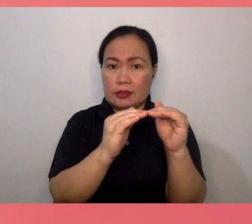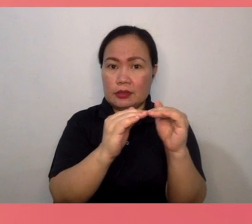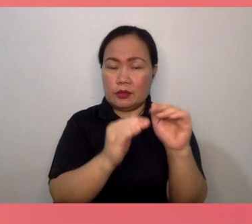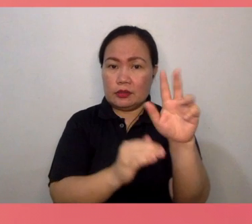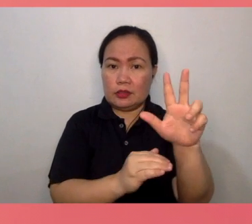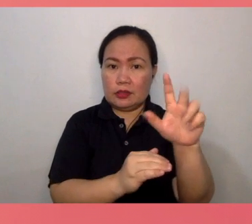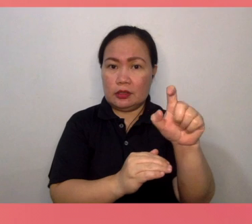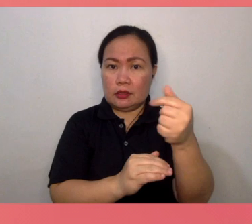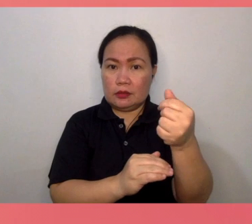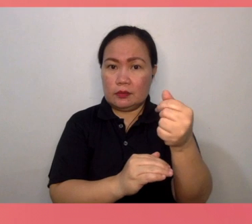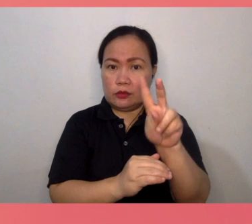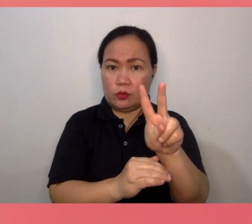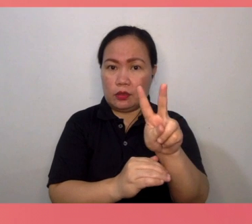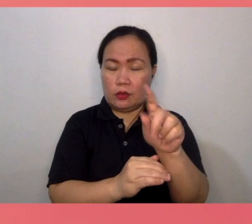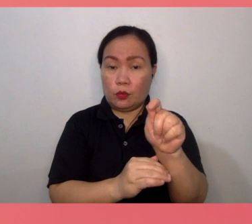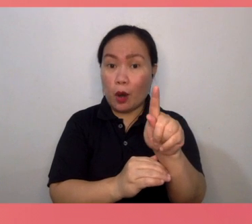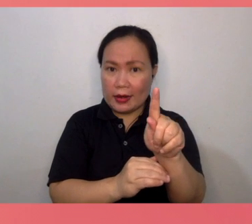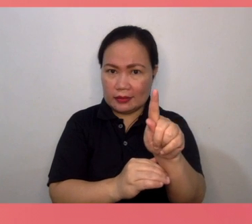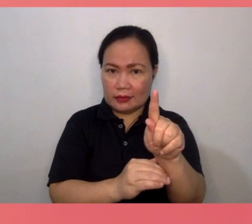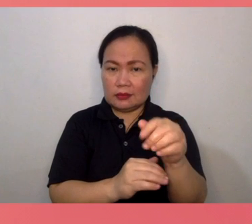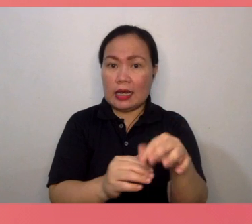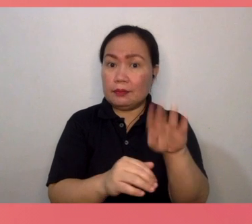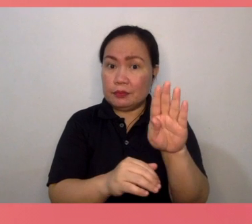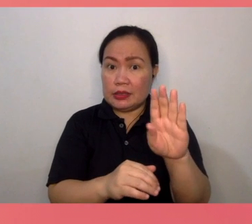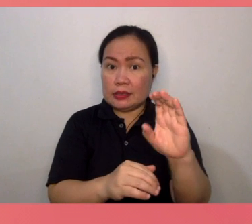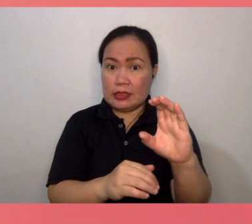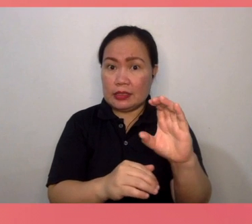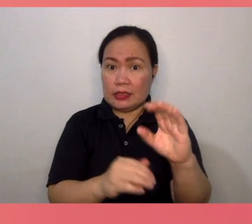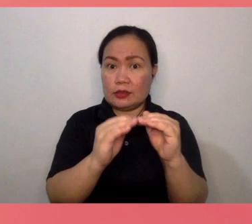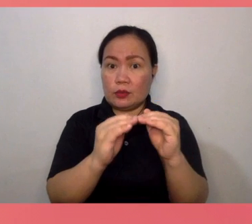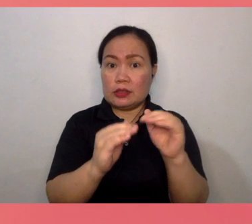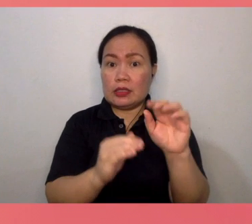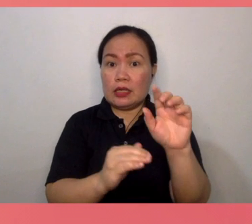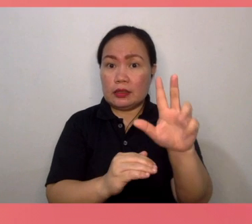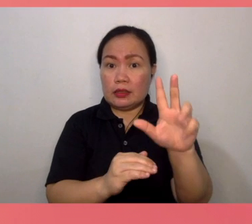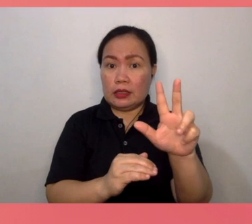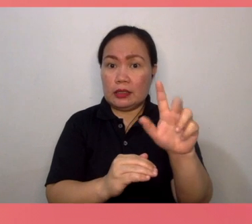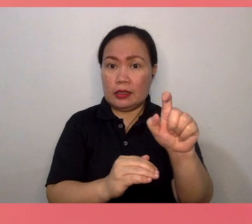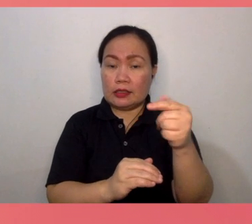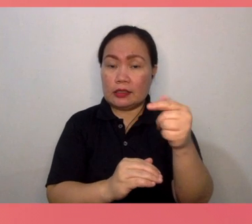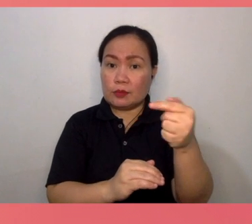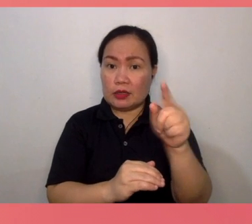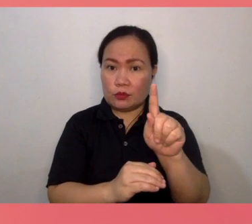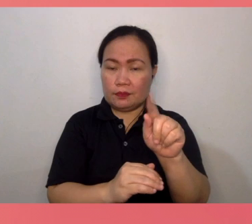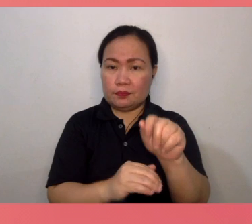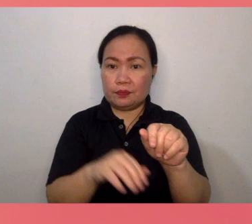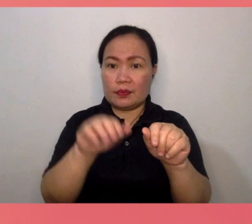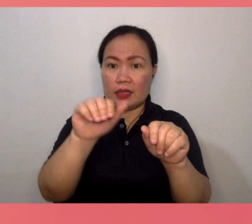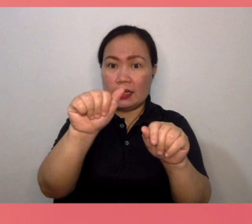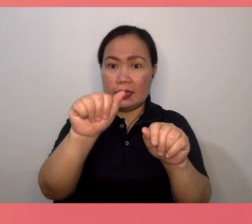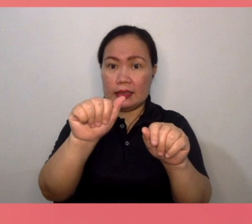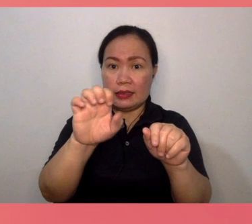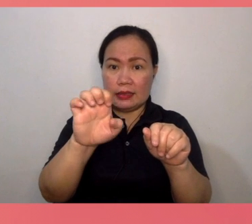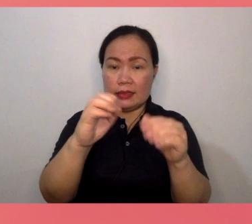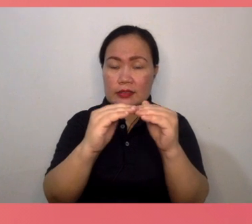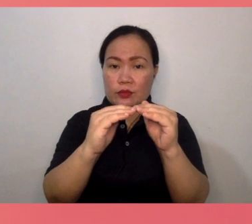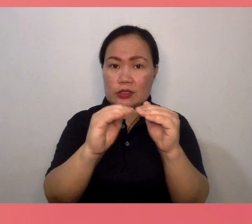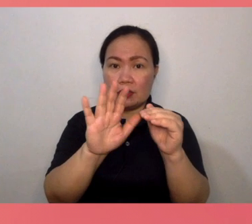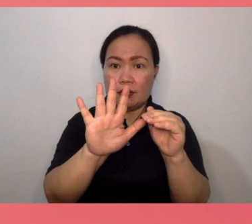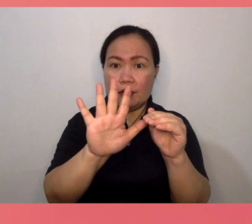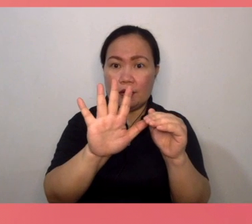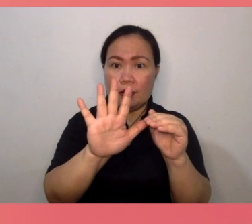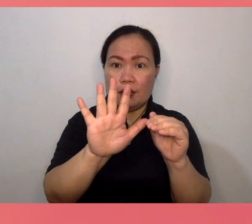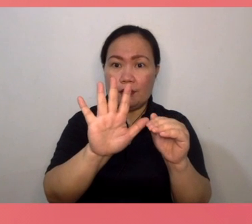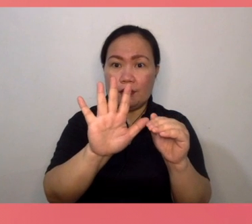is 3x plus 1, BC is 3x minus 1, AE is 5x minus 1,